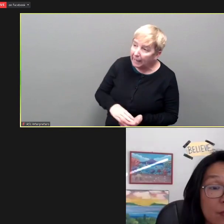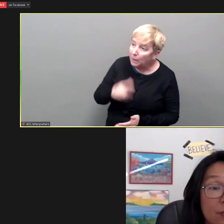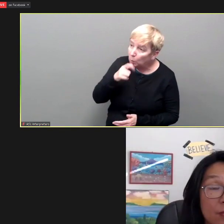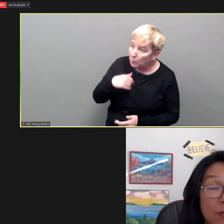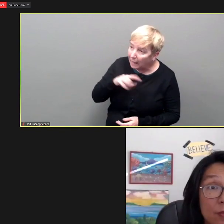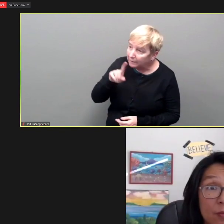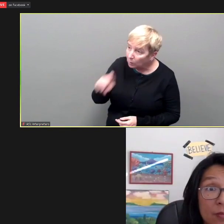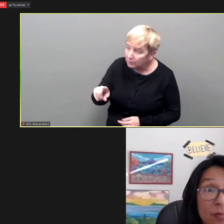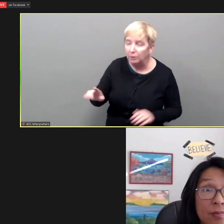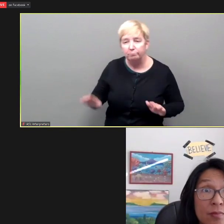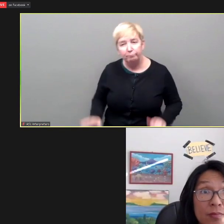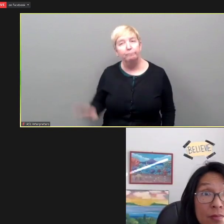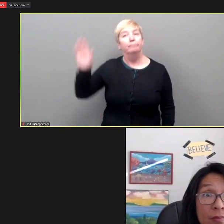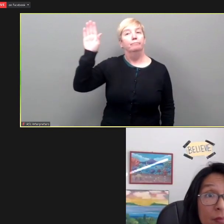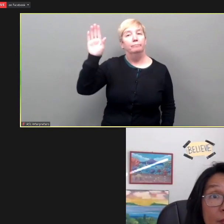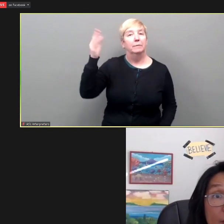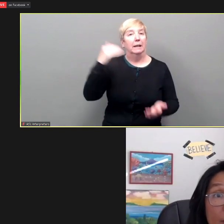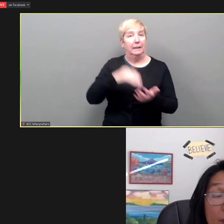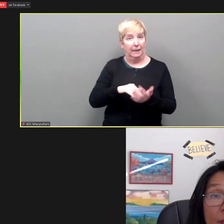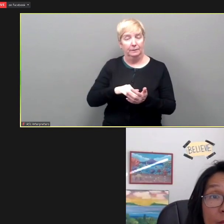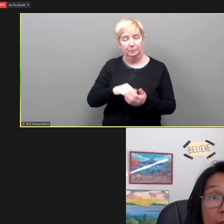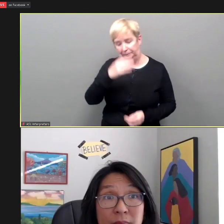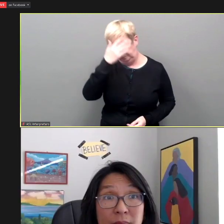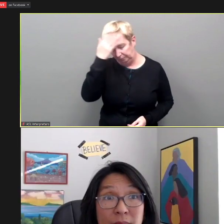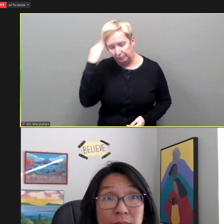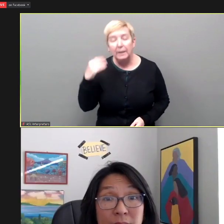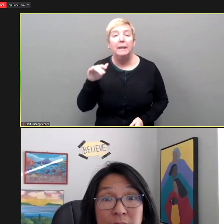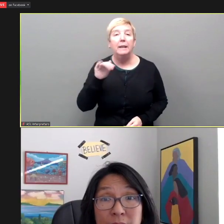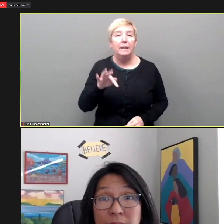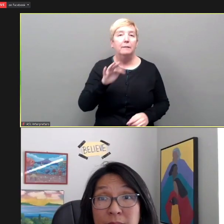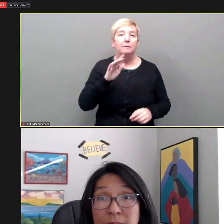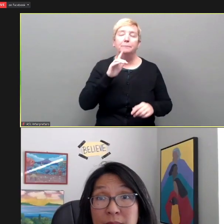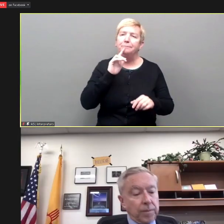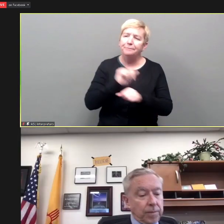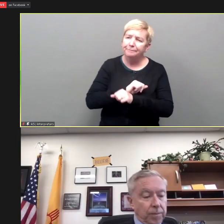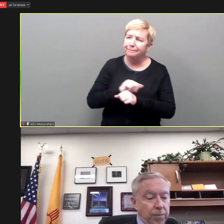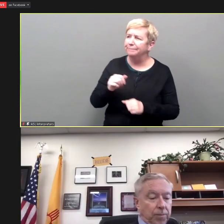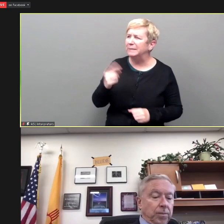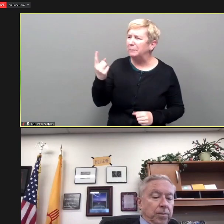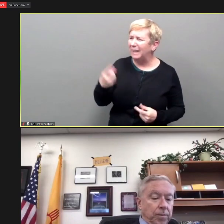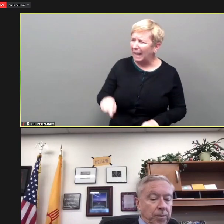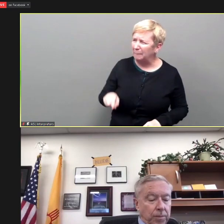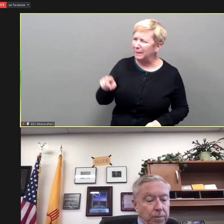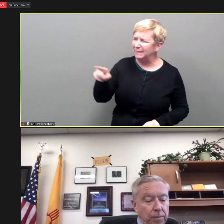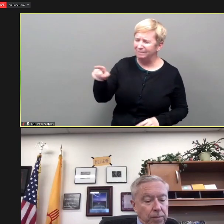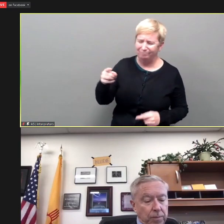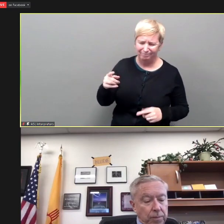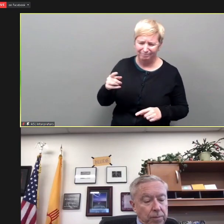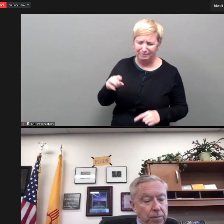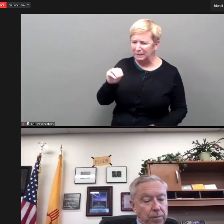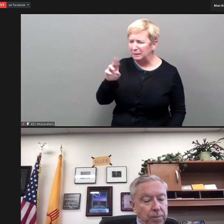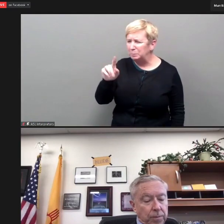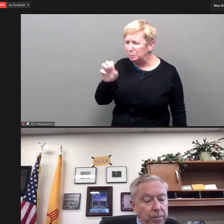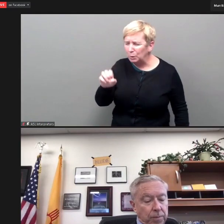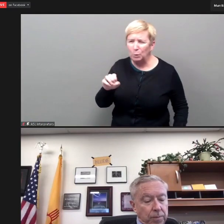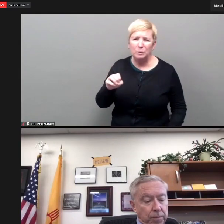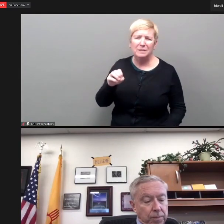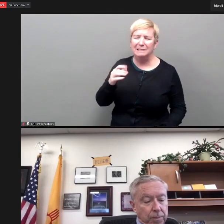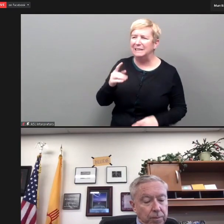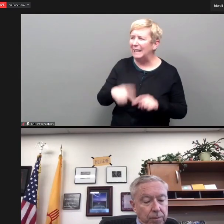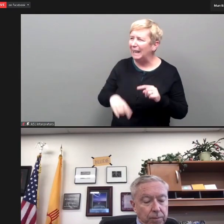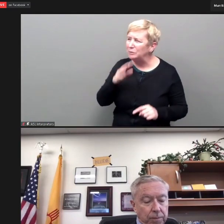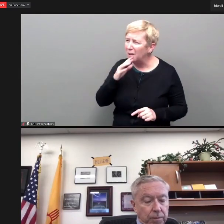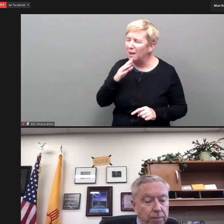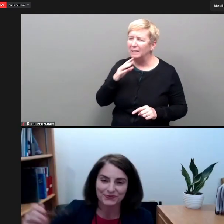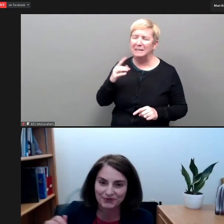folks can raise them once again. If for whatever reason you're having challenges with your technology, with your audio, you're welcome to drop